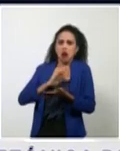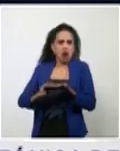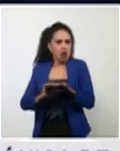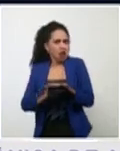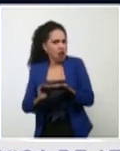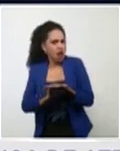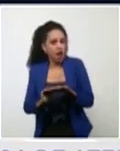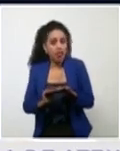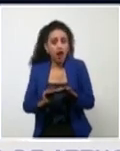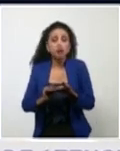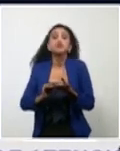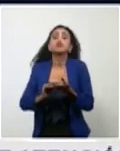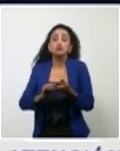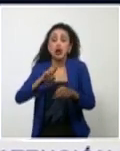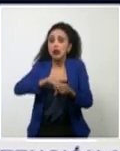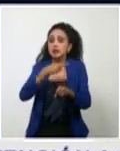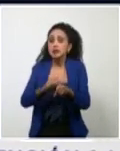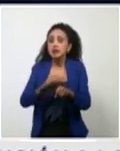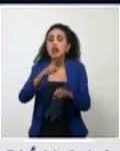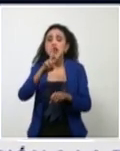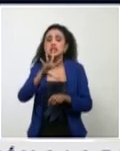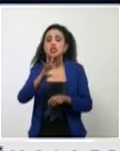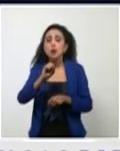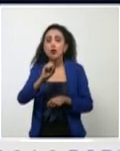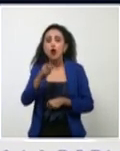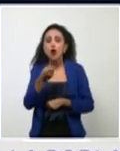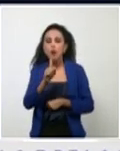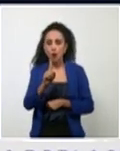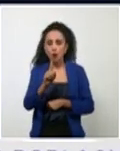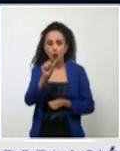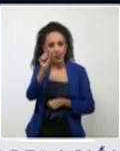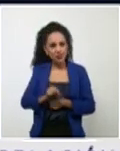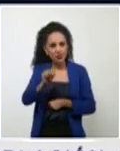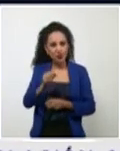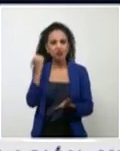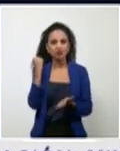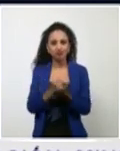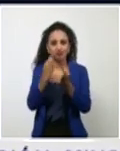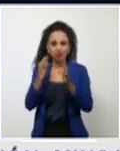of those confirmed to date.